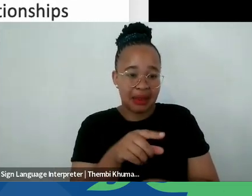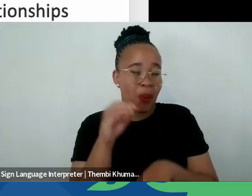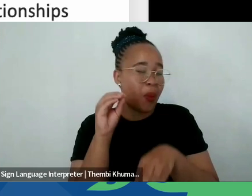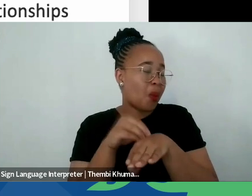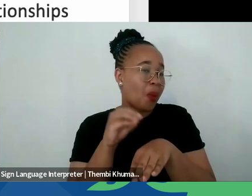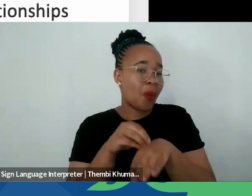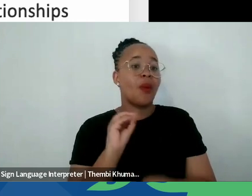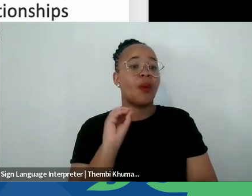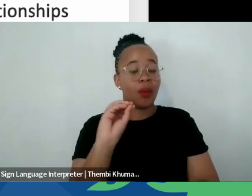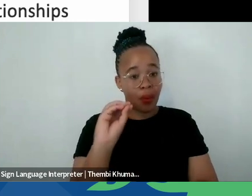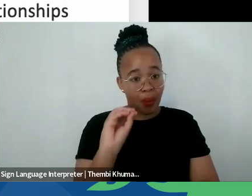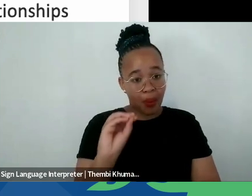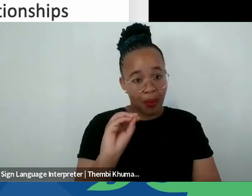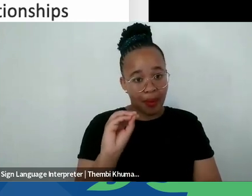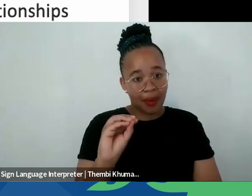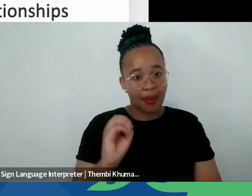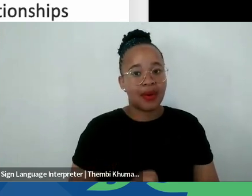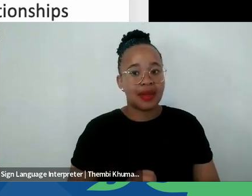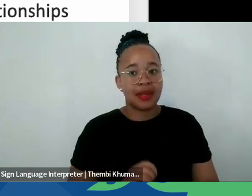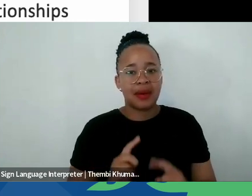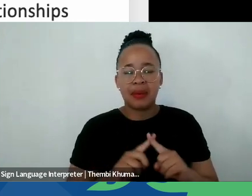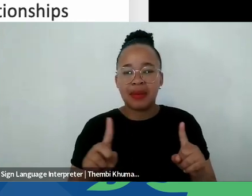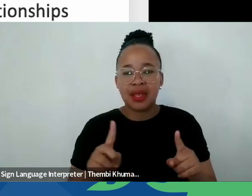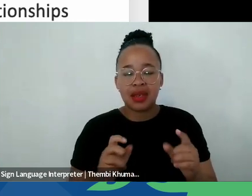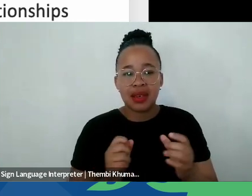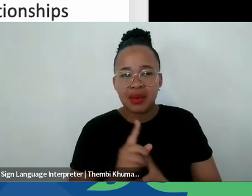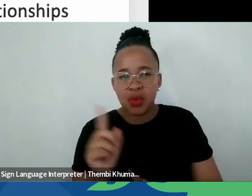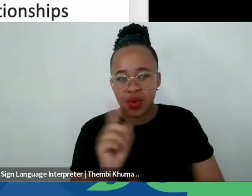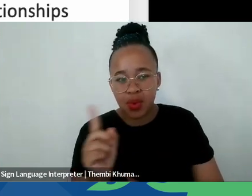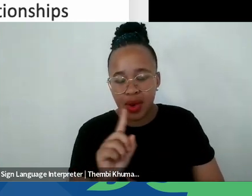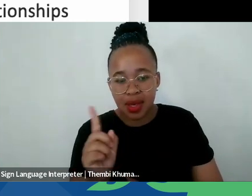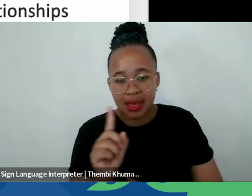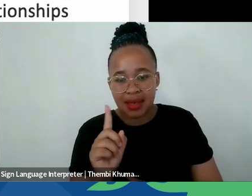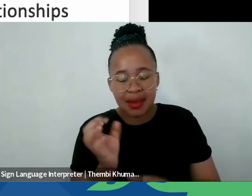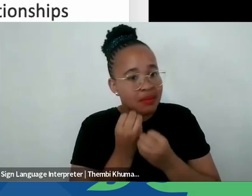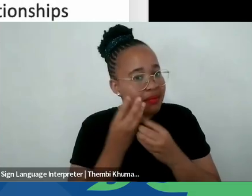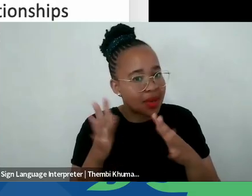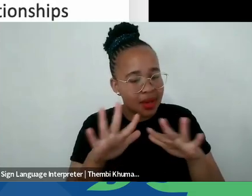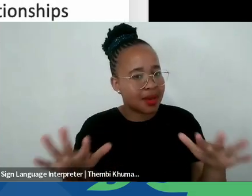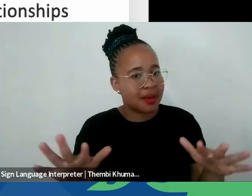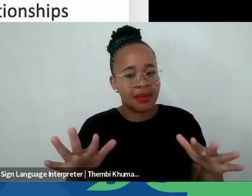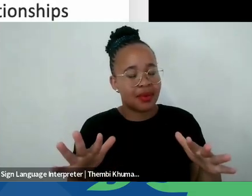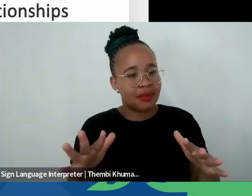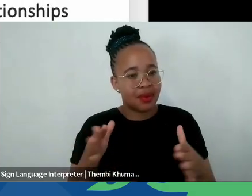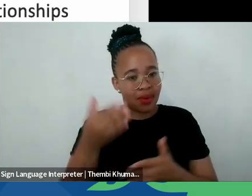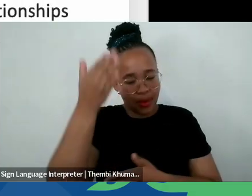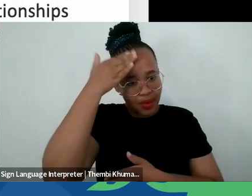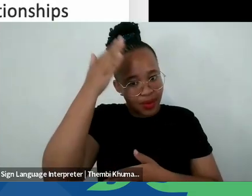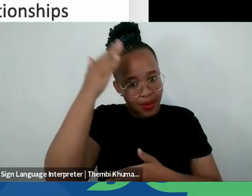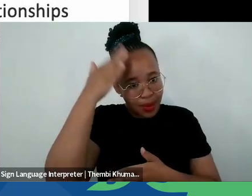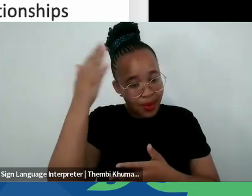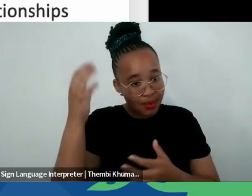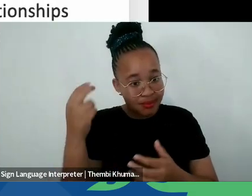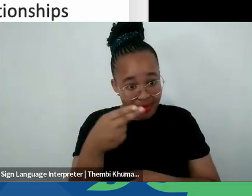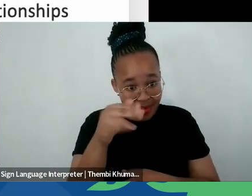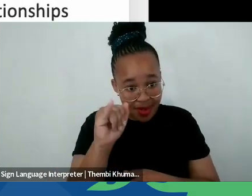work. What was quite striking is that people had a very low knowledge on HIV and ART retention.